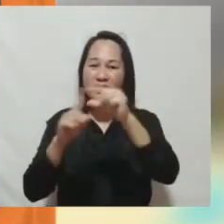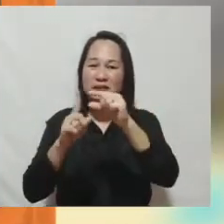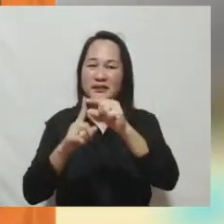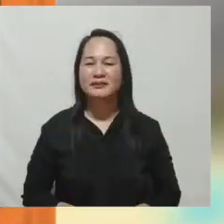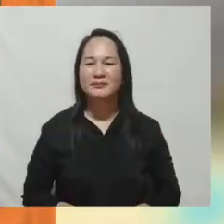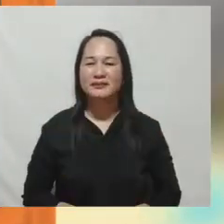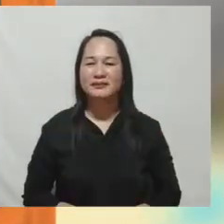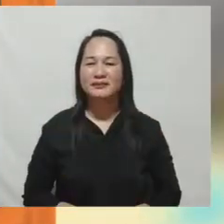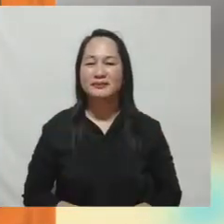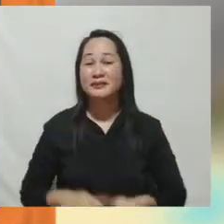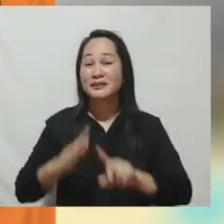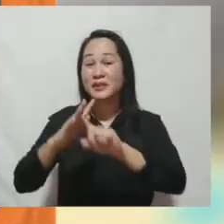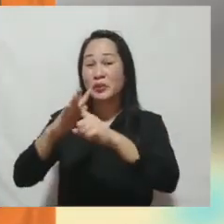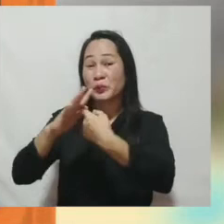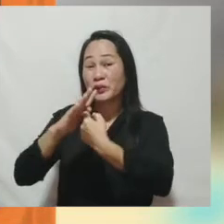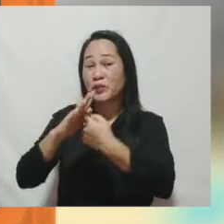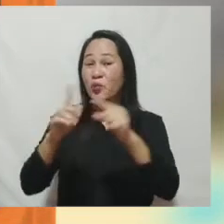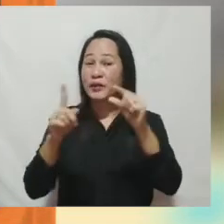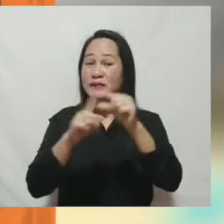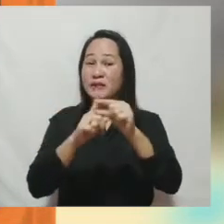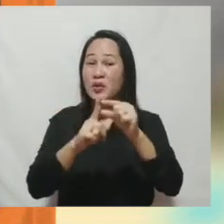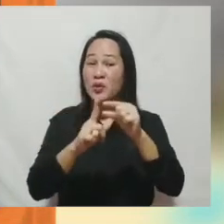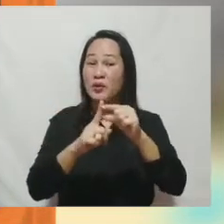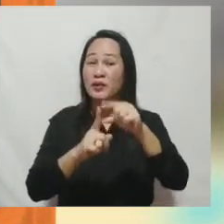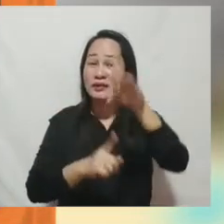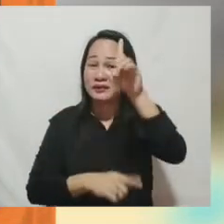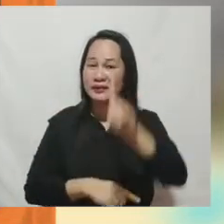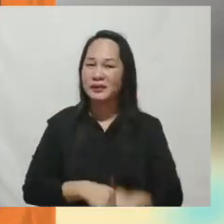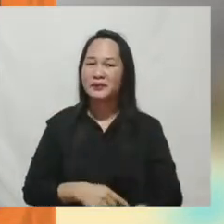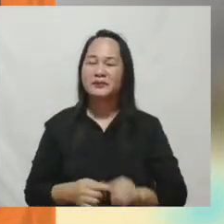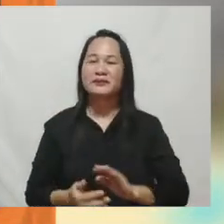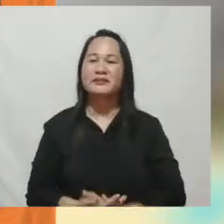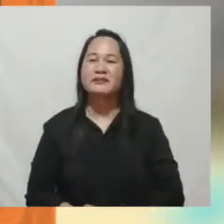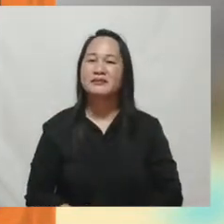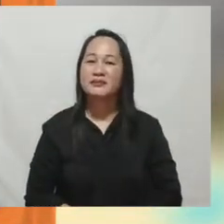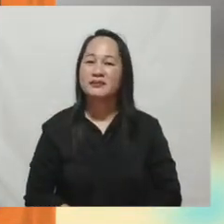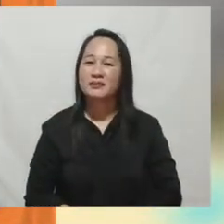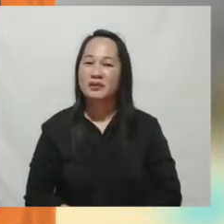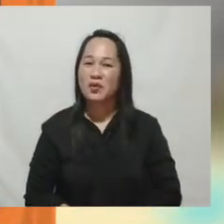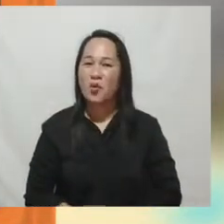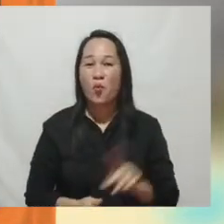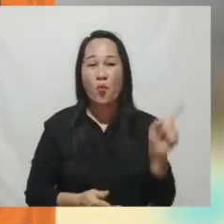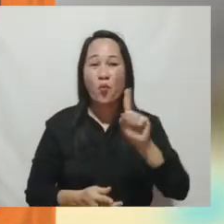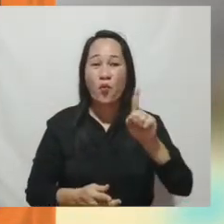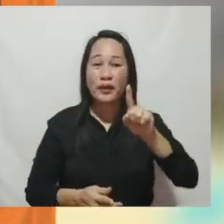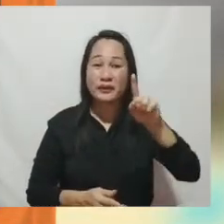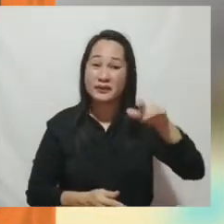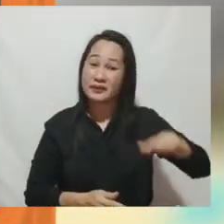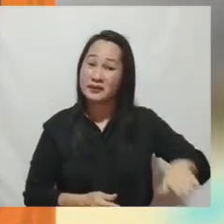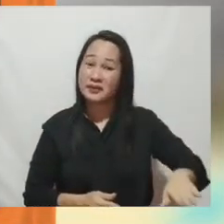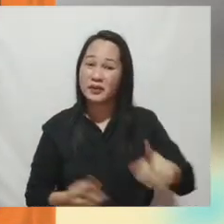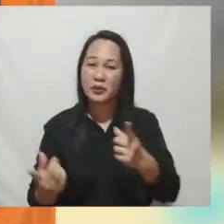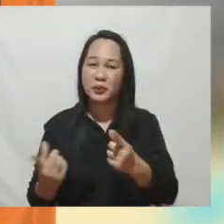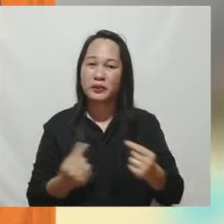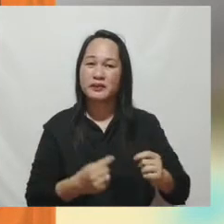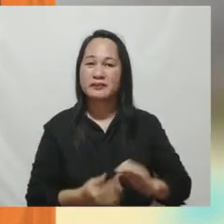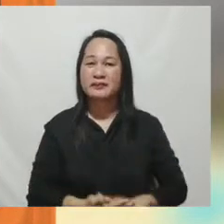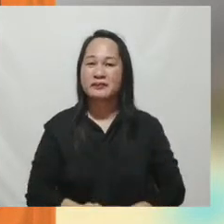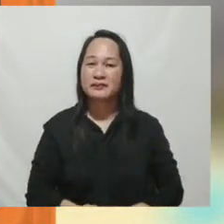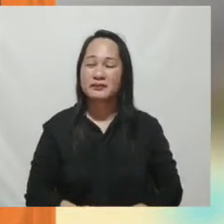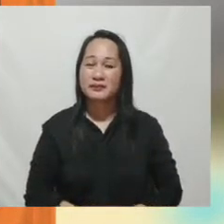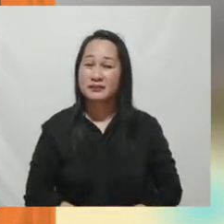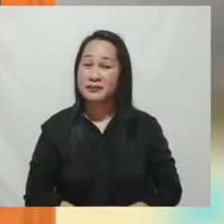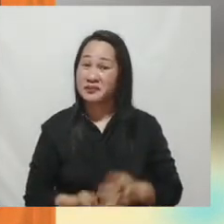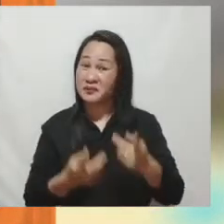Let's start with the words going down. What is the child doing? Is he looking